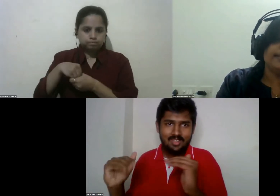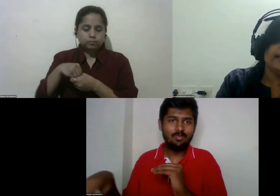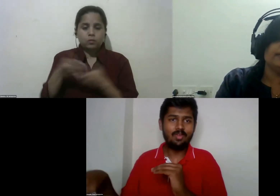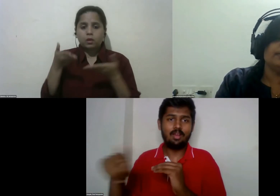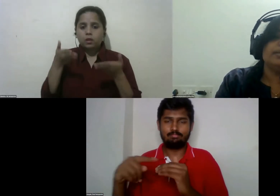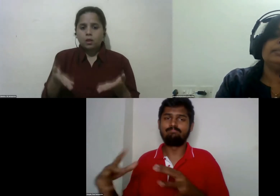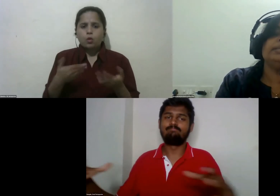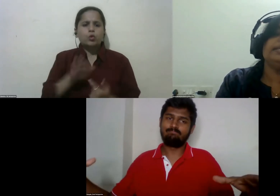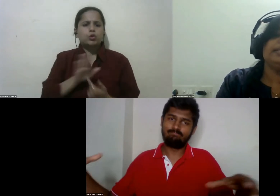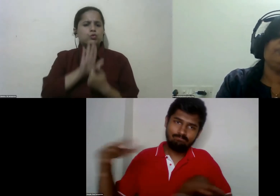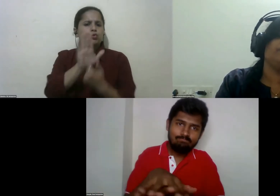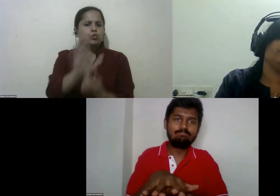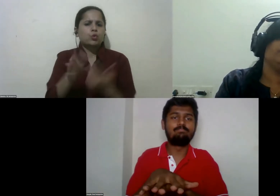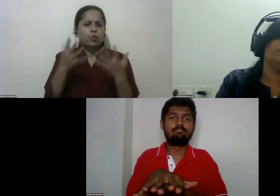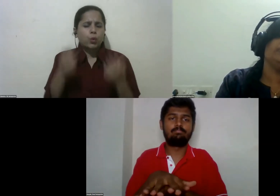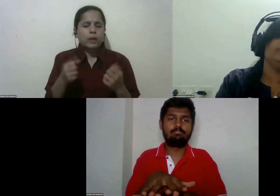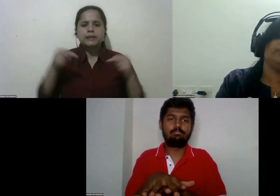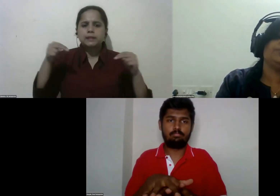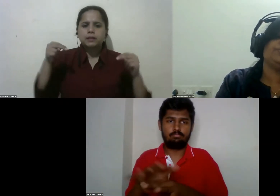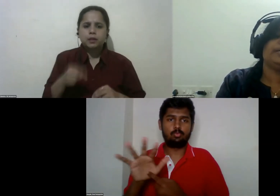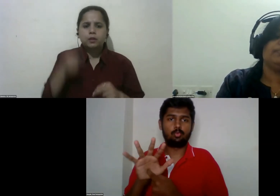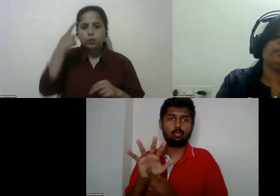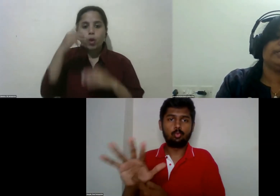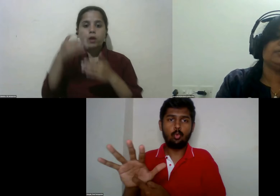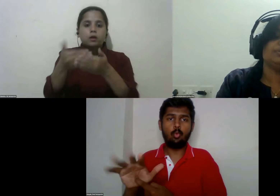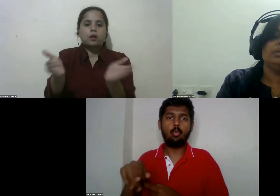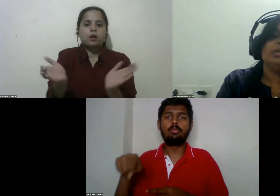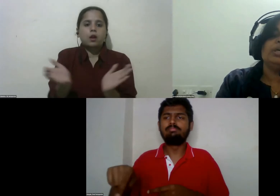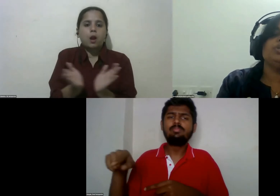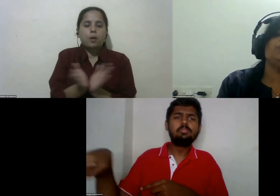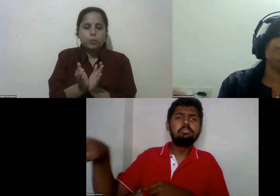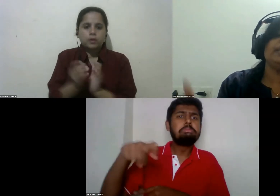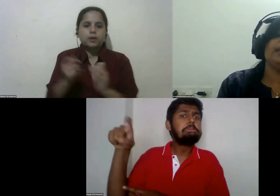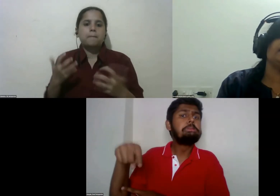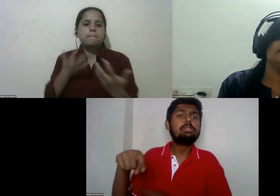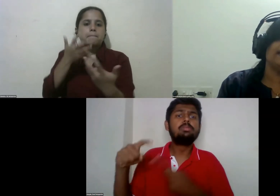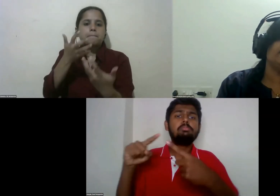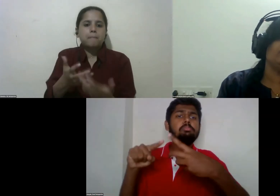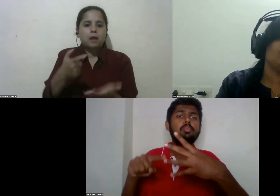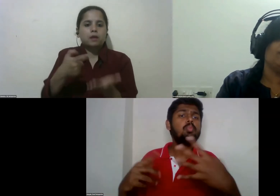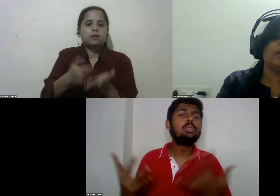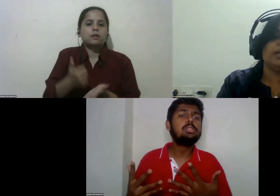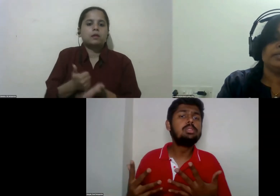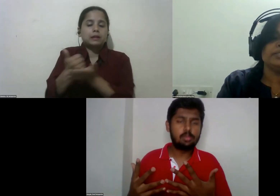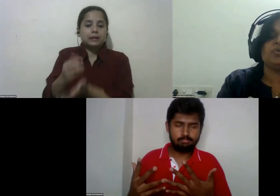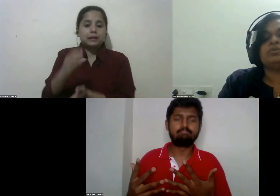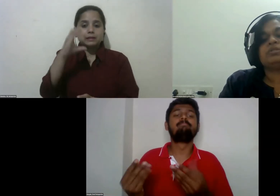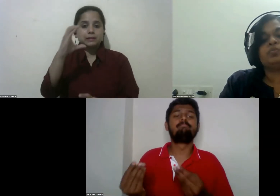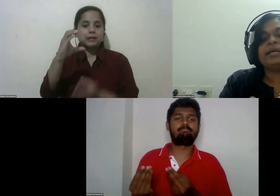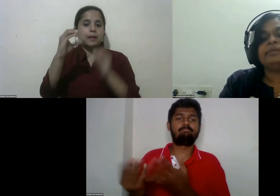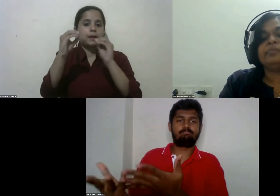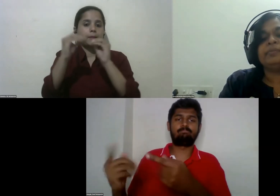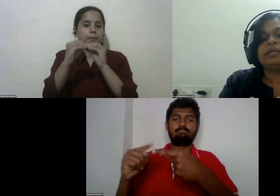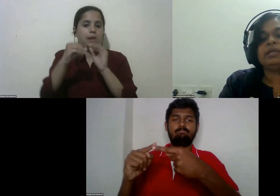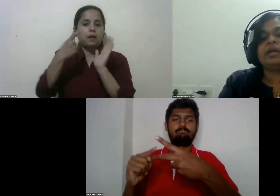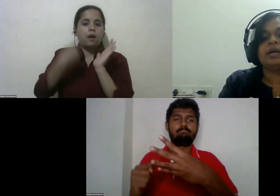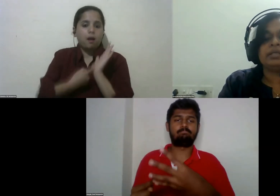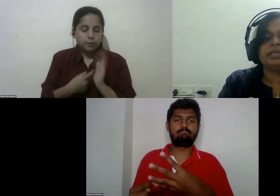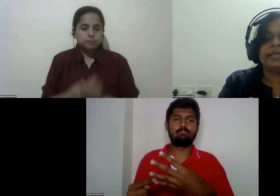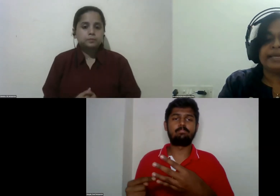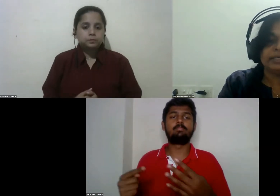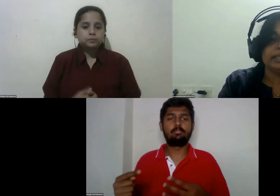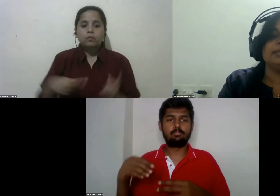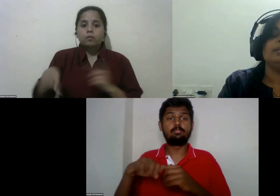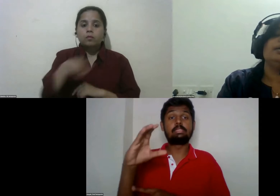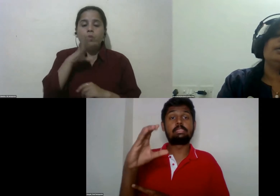to highlight the need for community-based rehabilitation to be at the center of our discourse while implementing